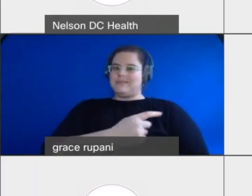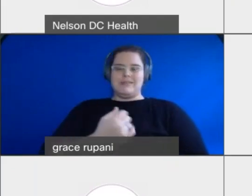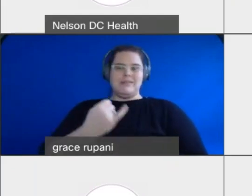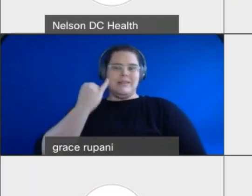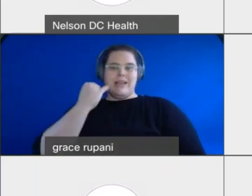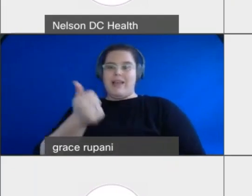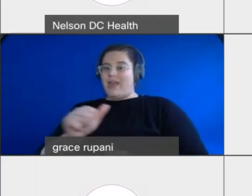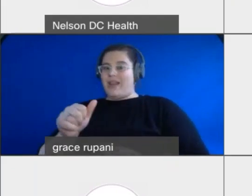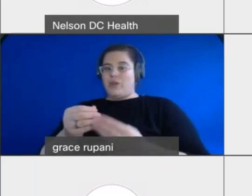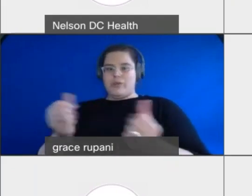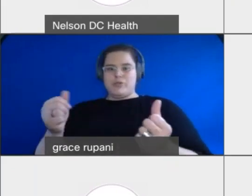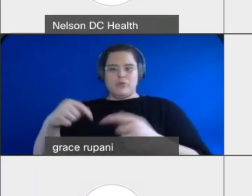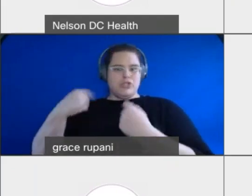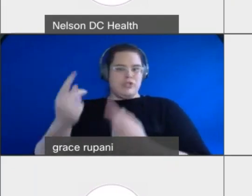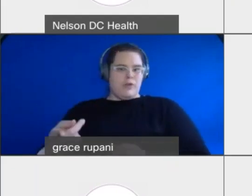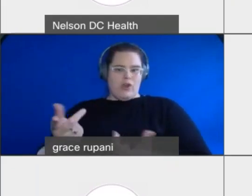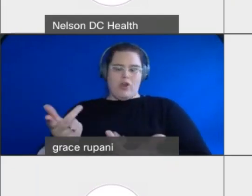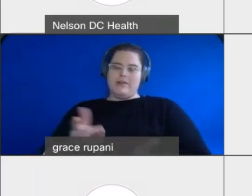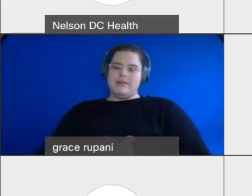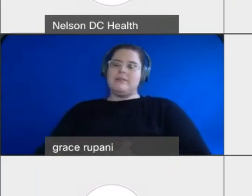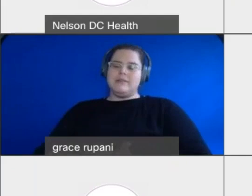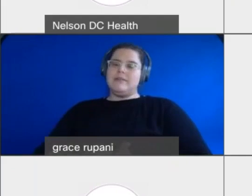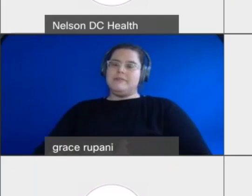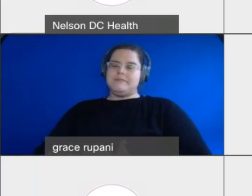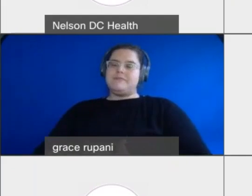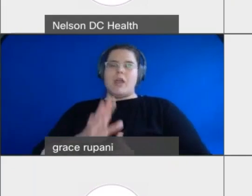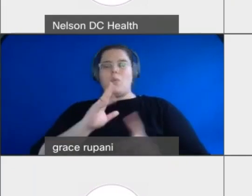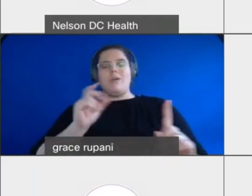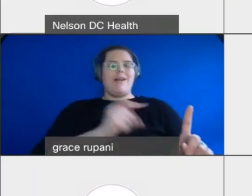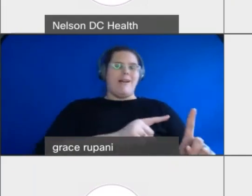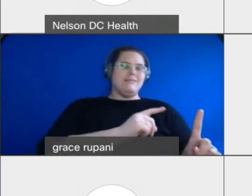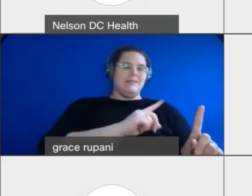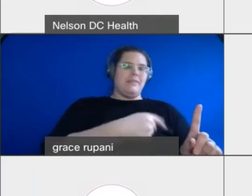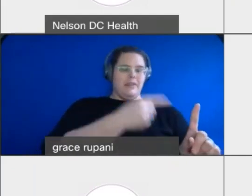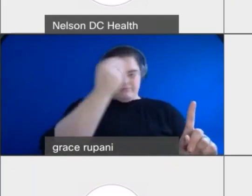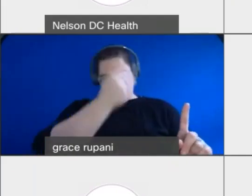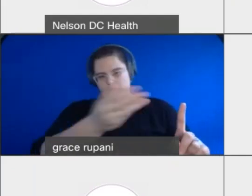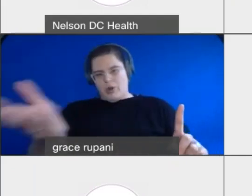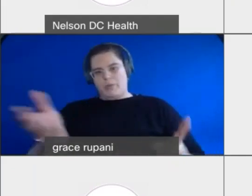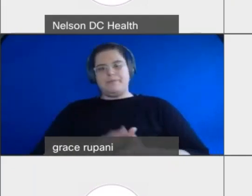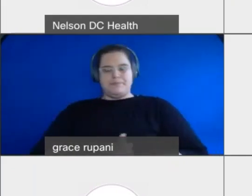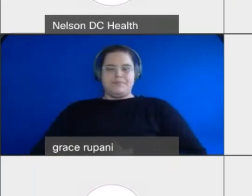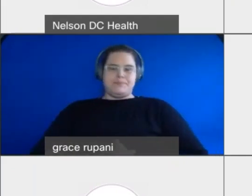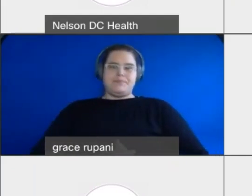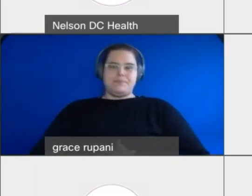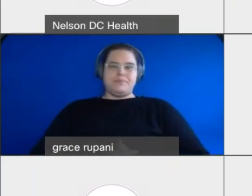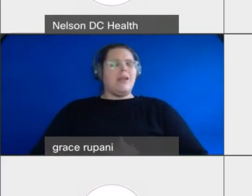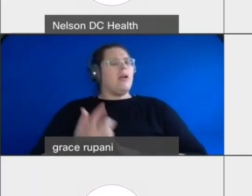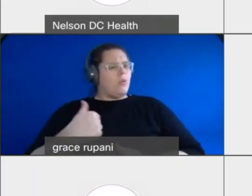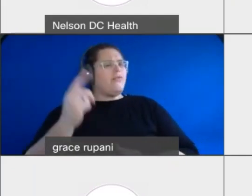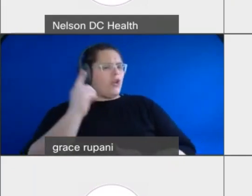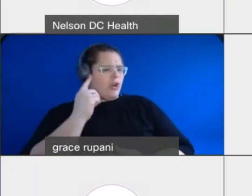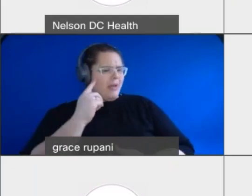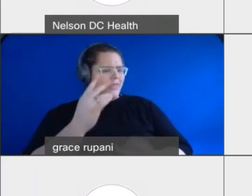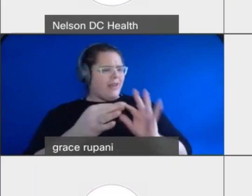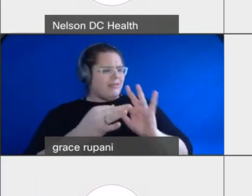resolution on that front. And again, I'll report back whatever the findings are. So we've heard about this regarding Safeway. I think that's the